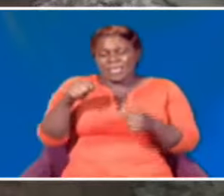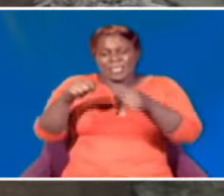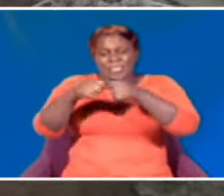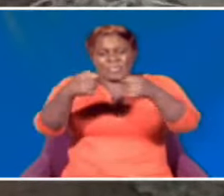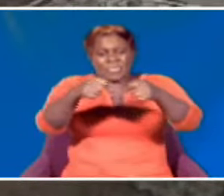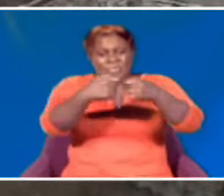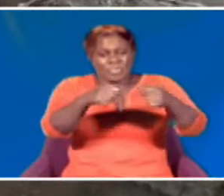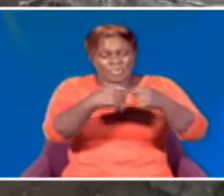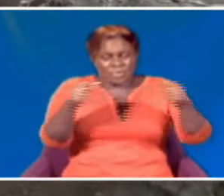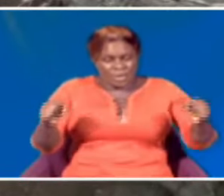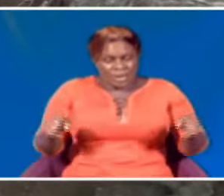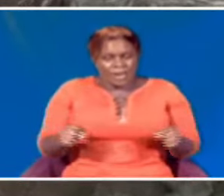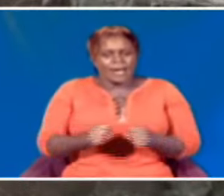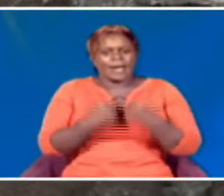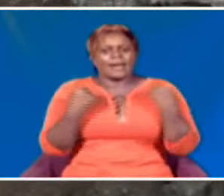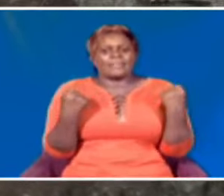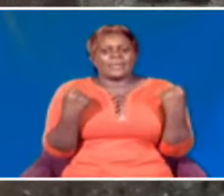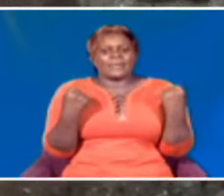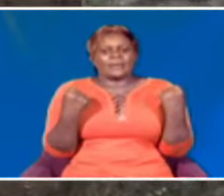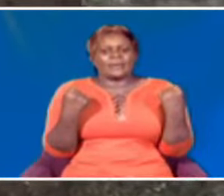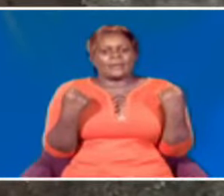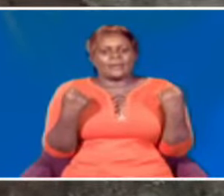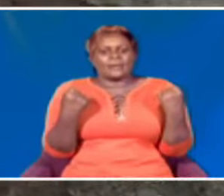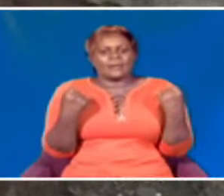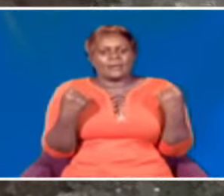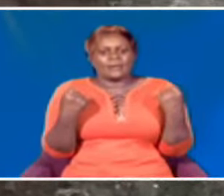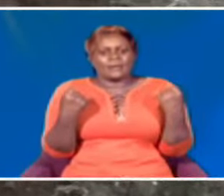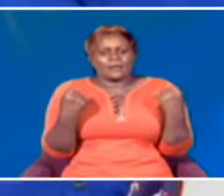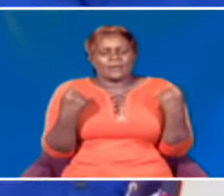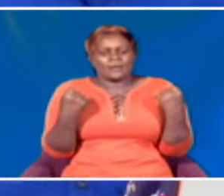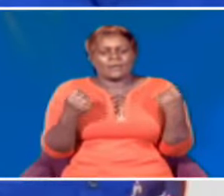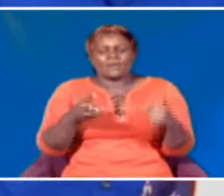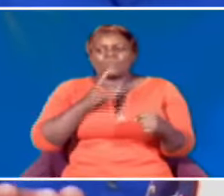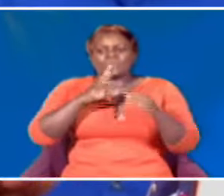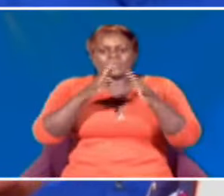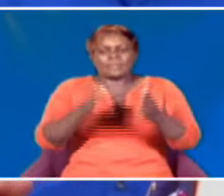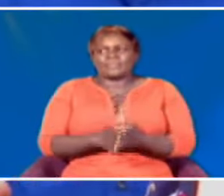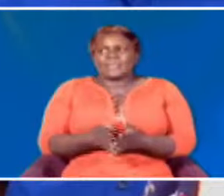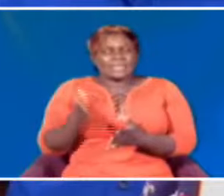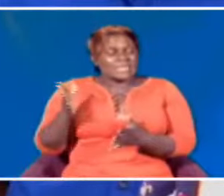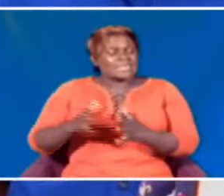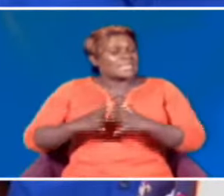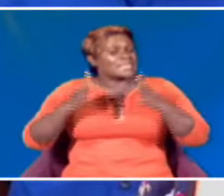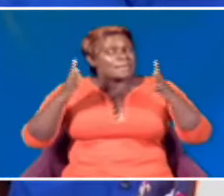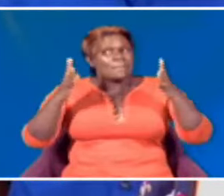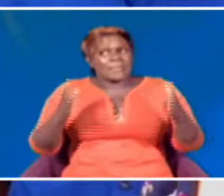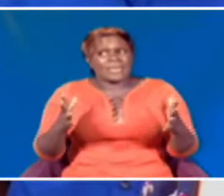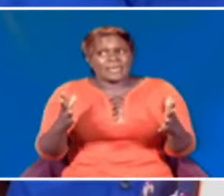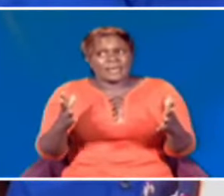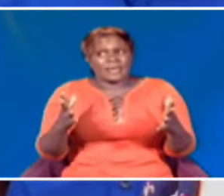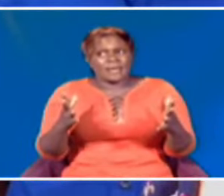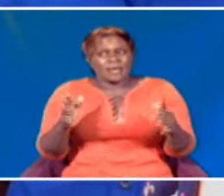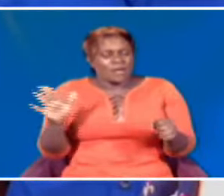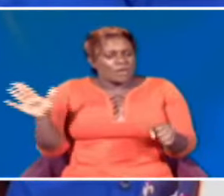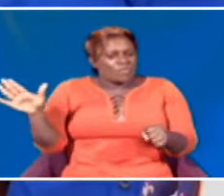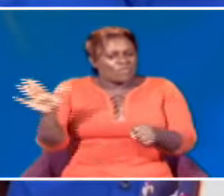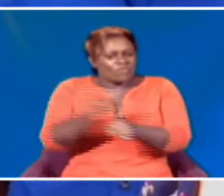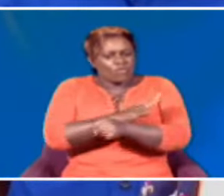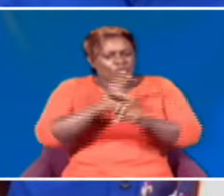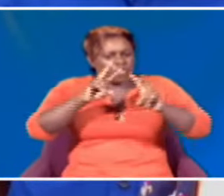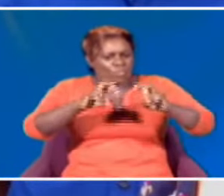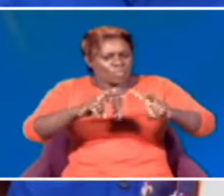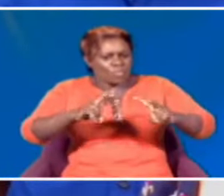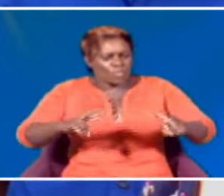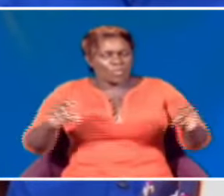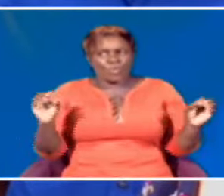destruction that was occasioned by the water, the floods. This is massive. We haven't done completely the